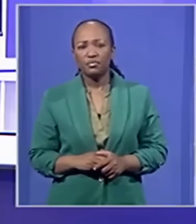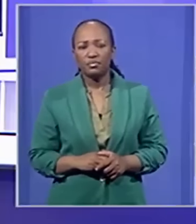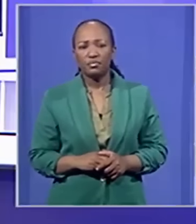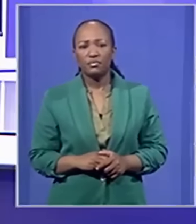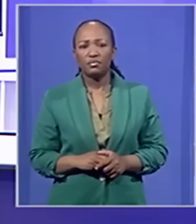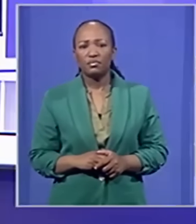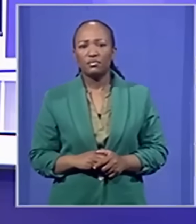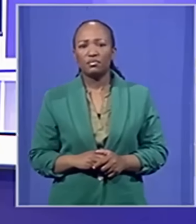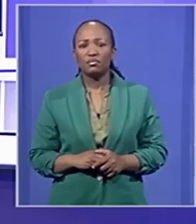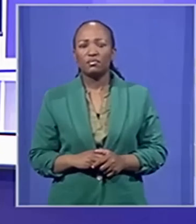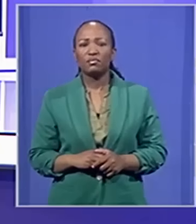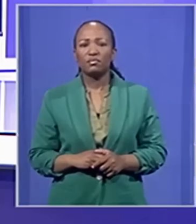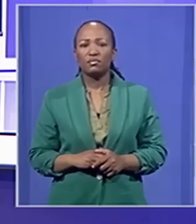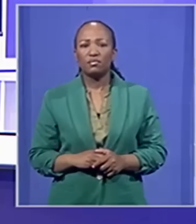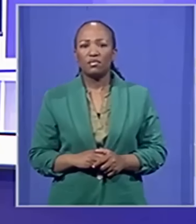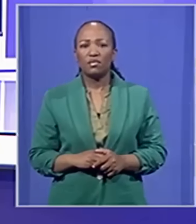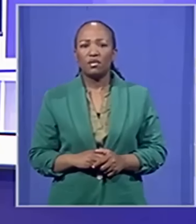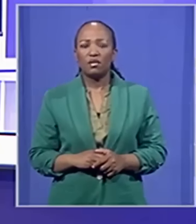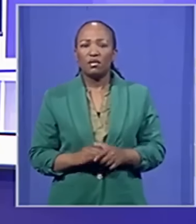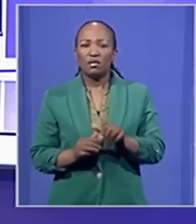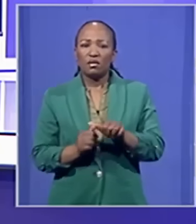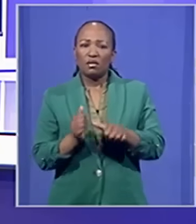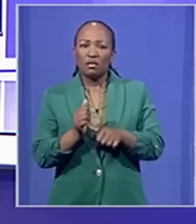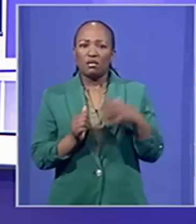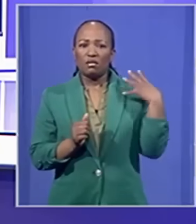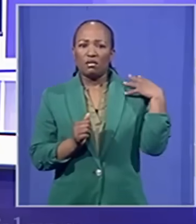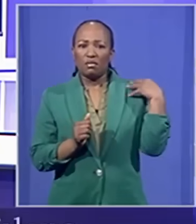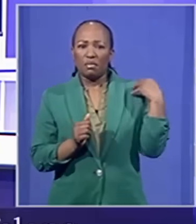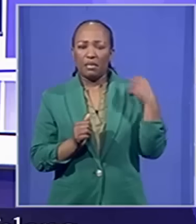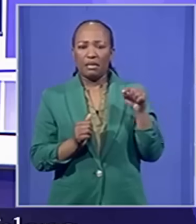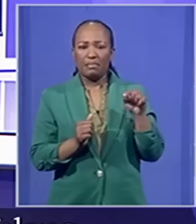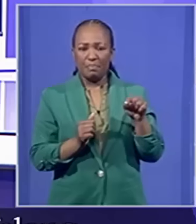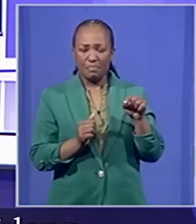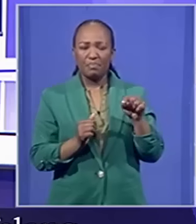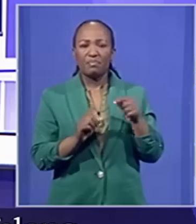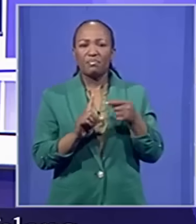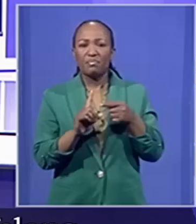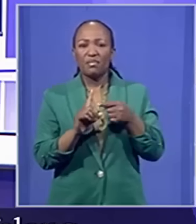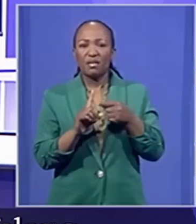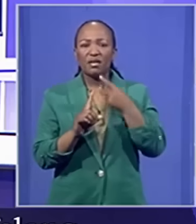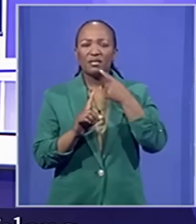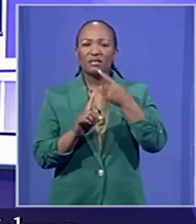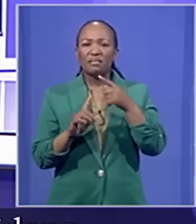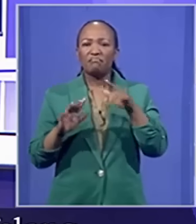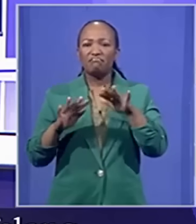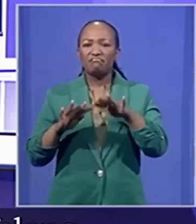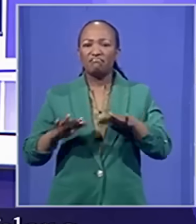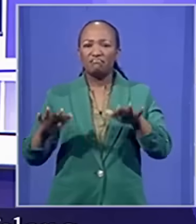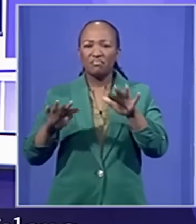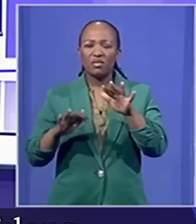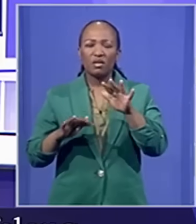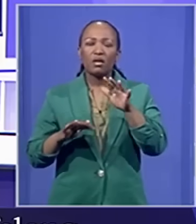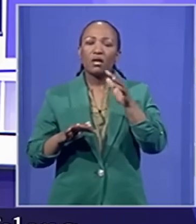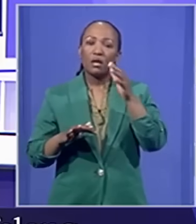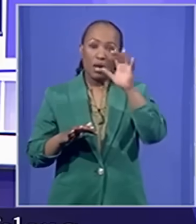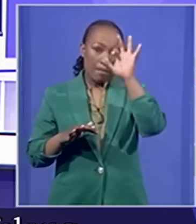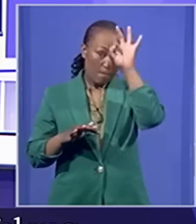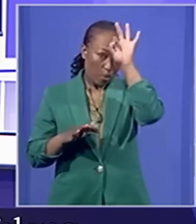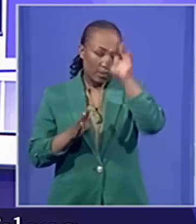Motlatsa tona wa lefapha la ditiro tsa bosetšhaba o šagasitswe ke gore kago ya seteišene sa sepodisi sa Park Road ga